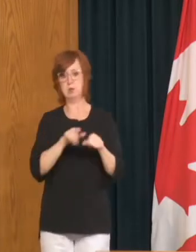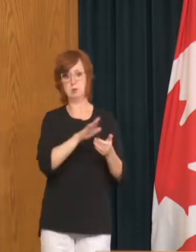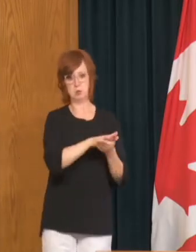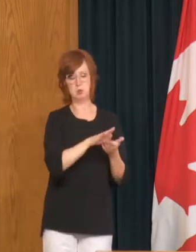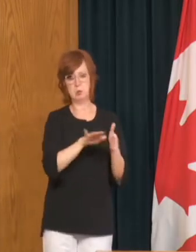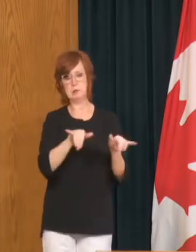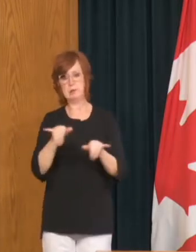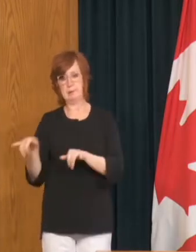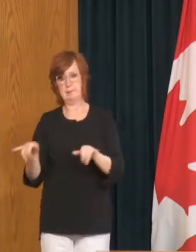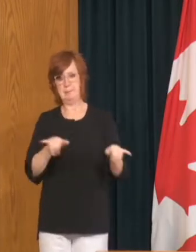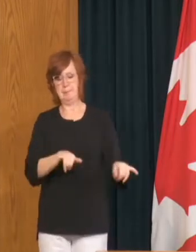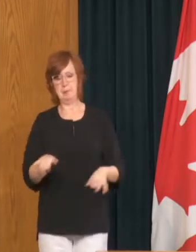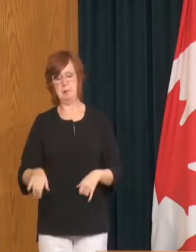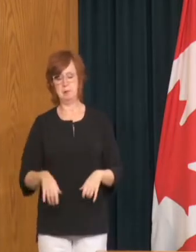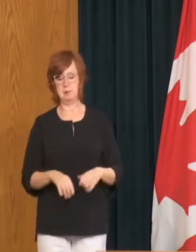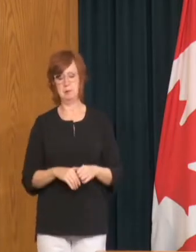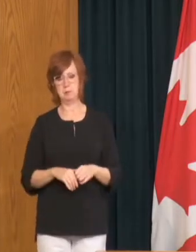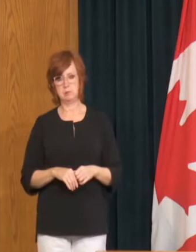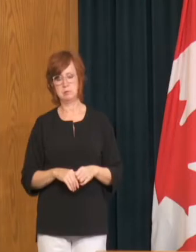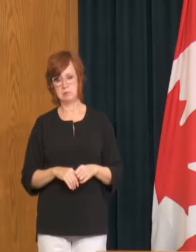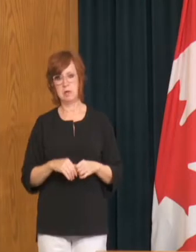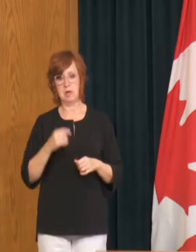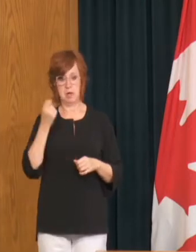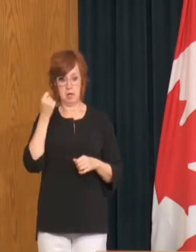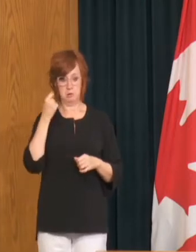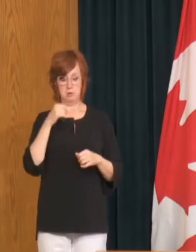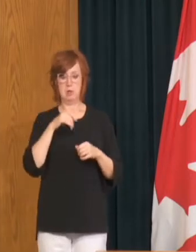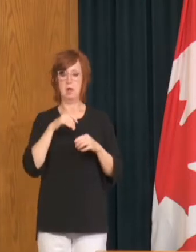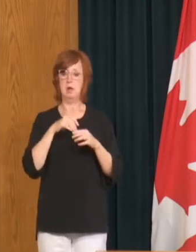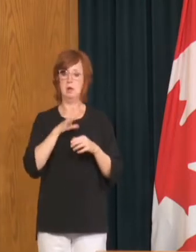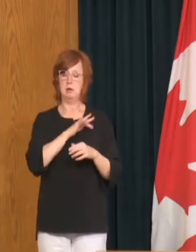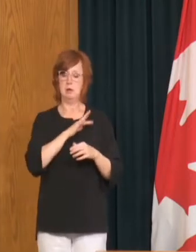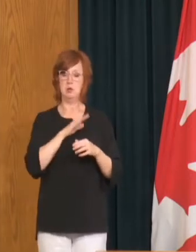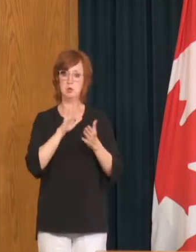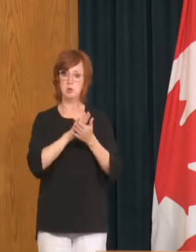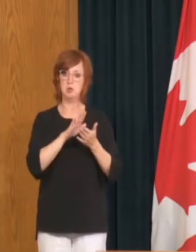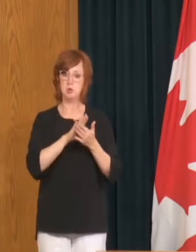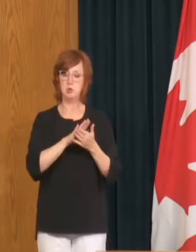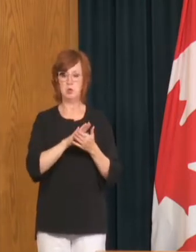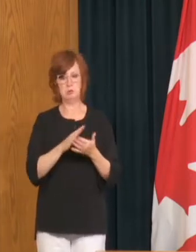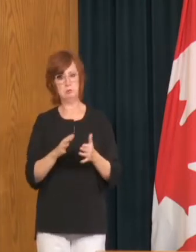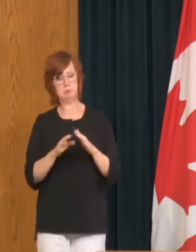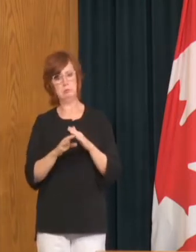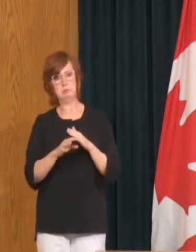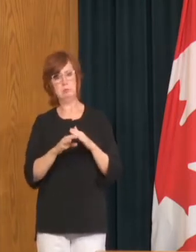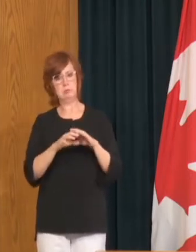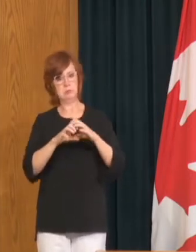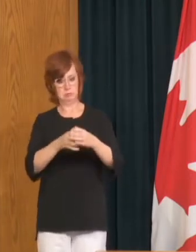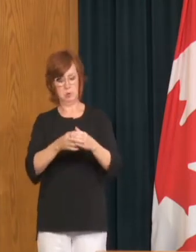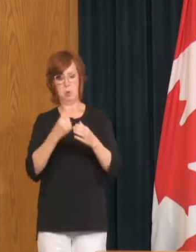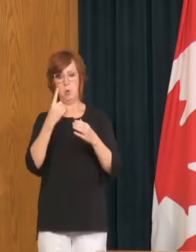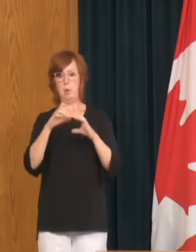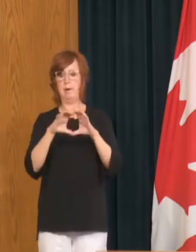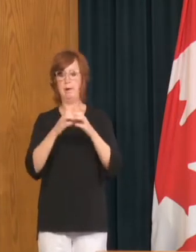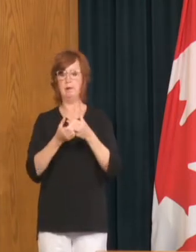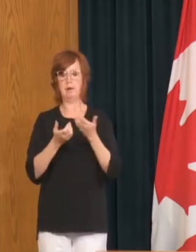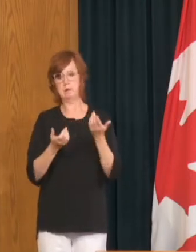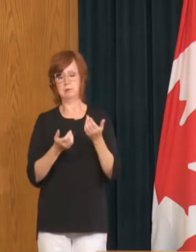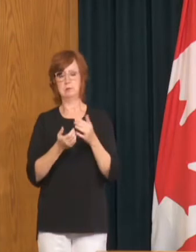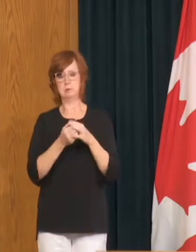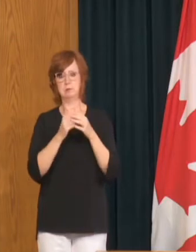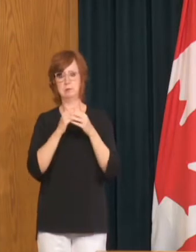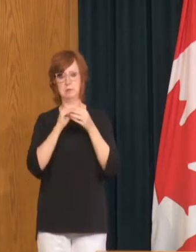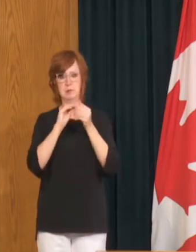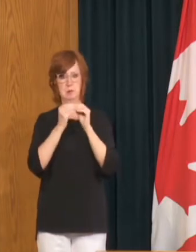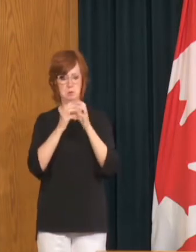there, you have a smaller cohort, which is more of a fixed cohort in terms of a class with a fixed number of